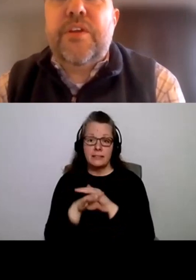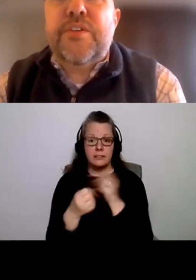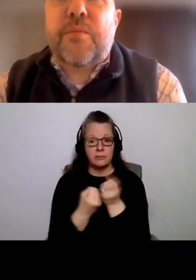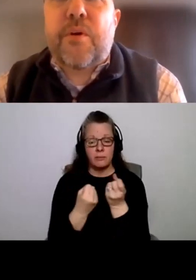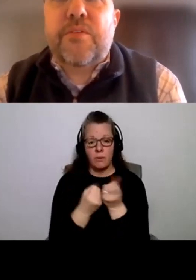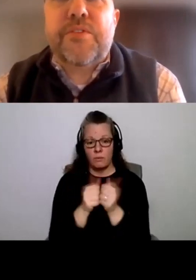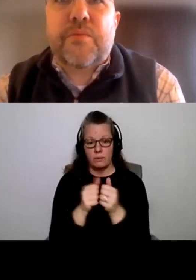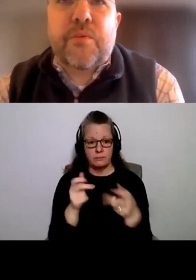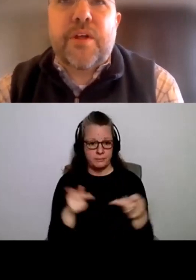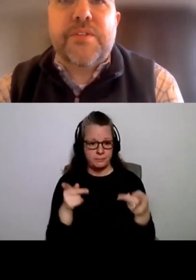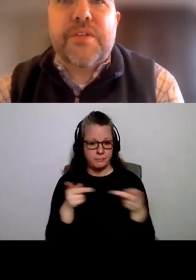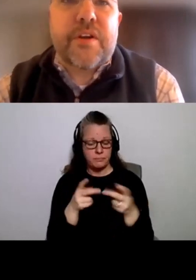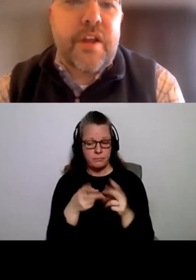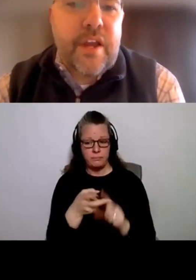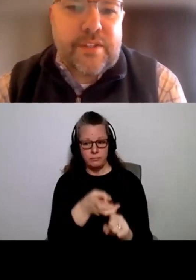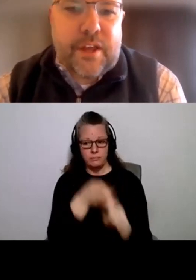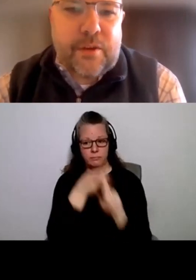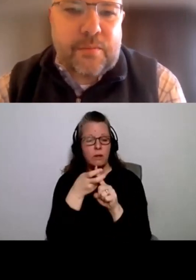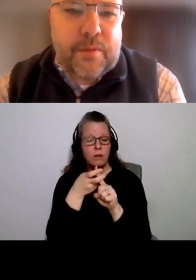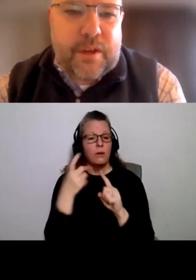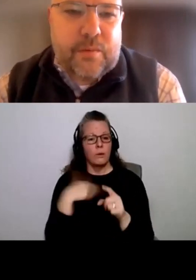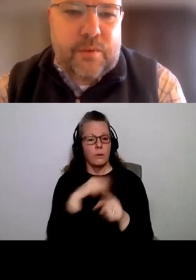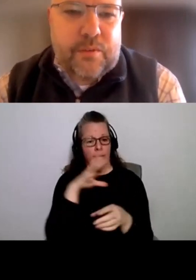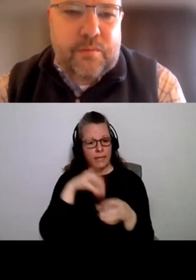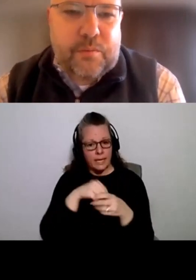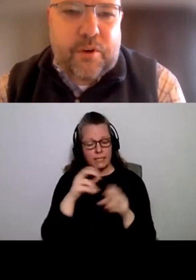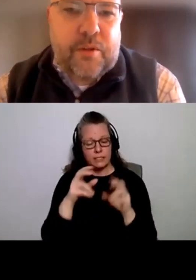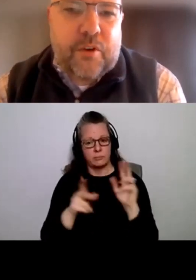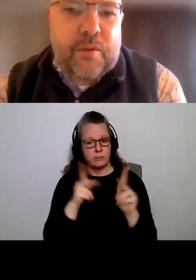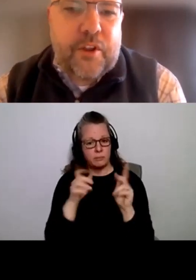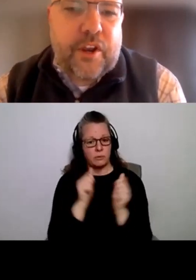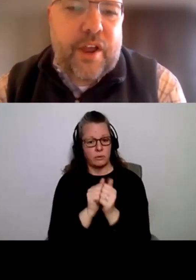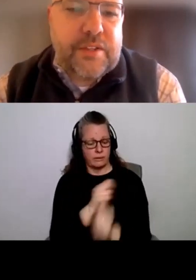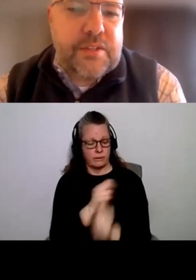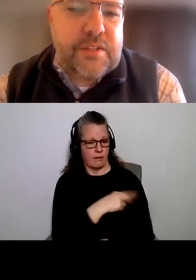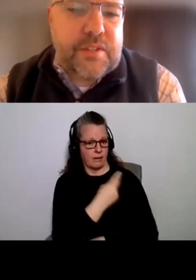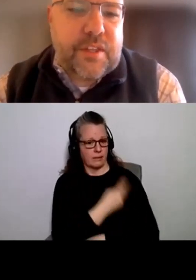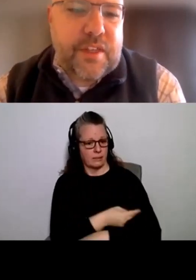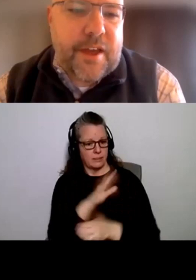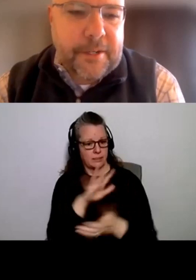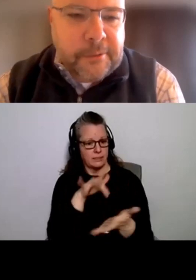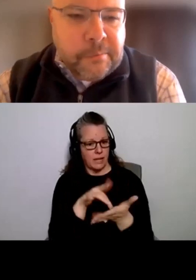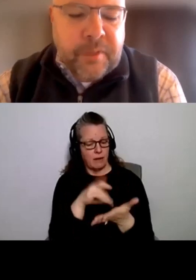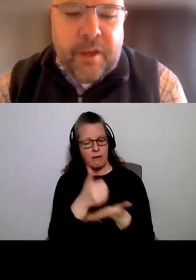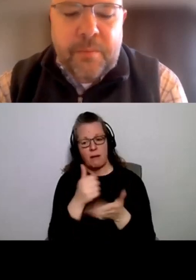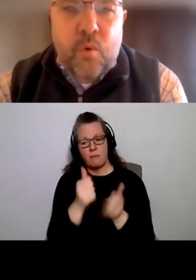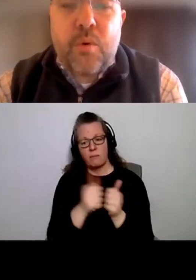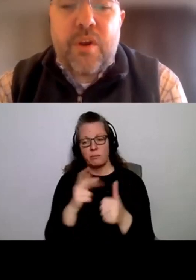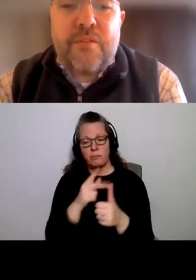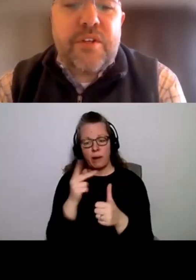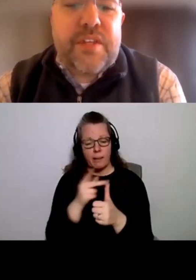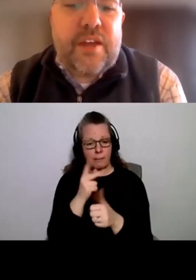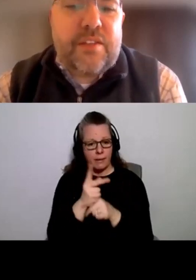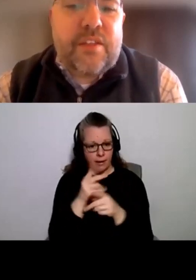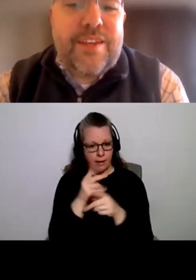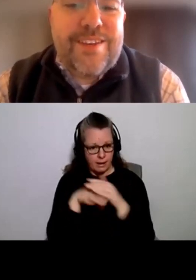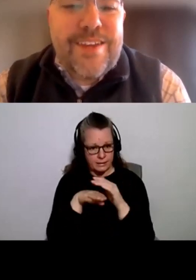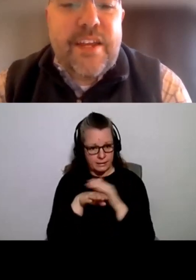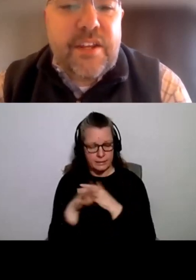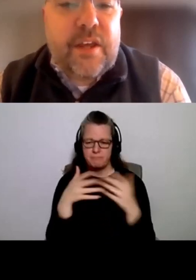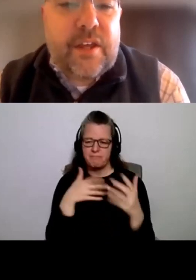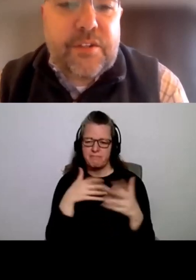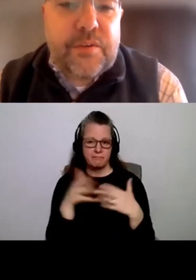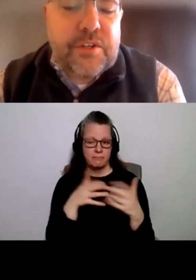recruitment. We're engaging our partners at the Rural Health Center to help with primary care access, things like that. Whatever it is that